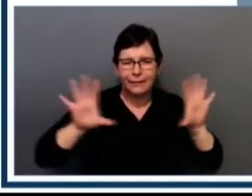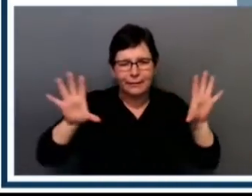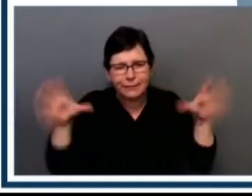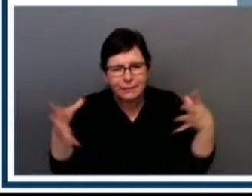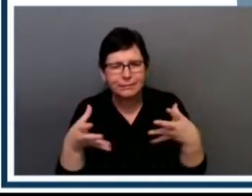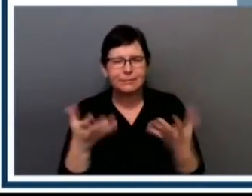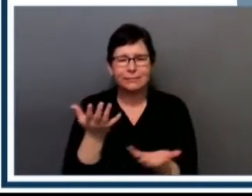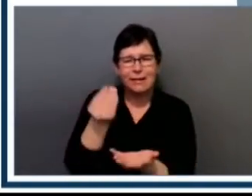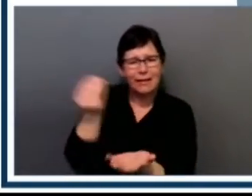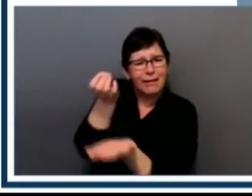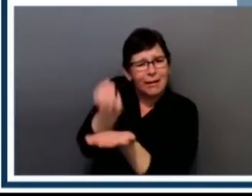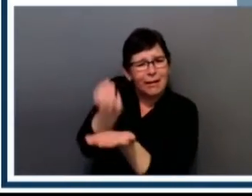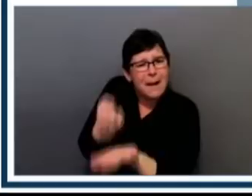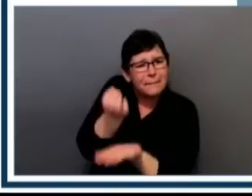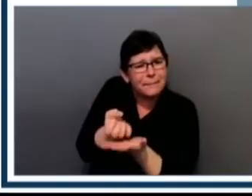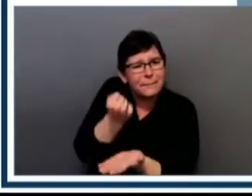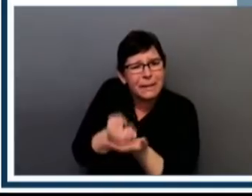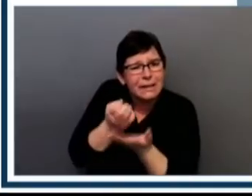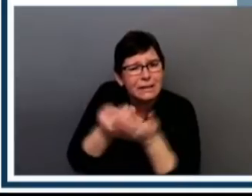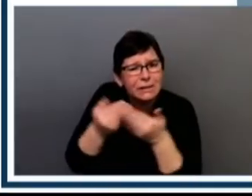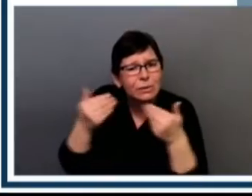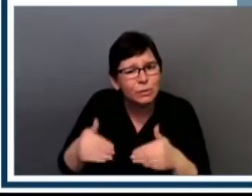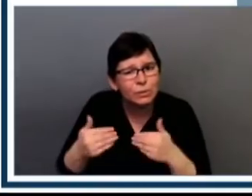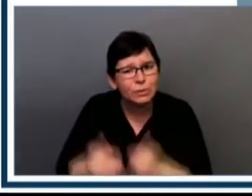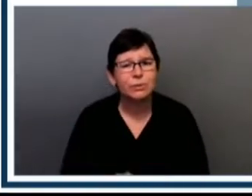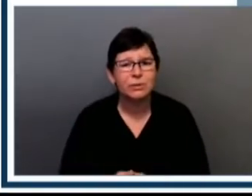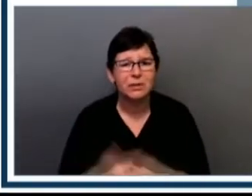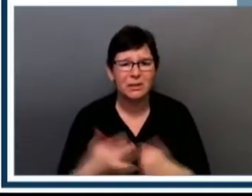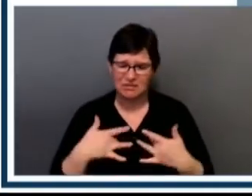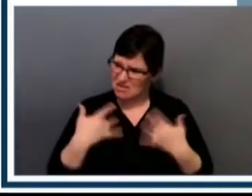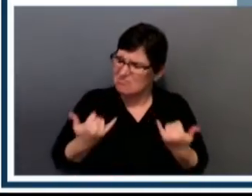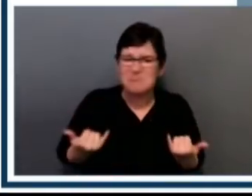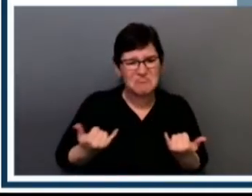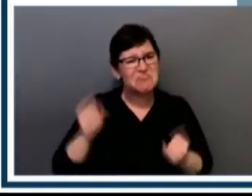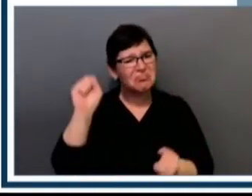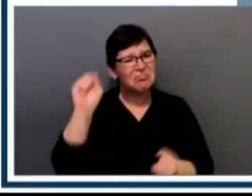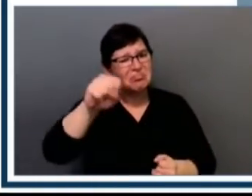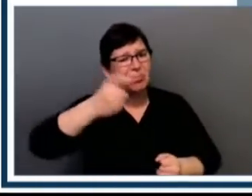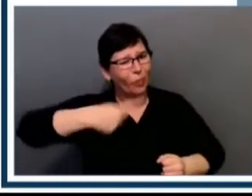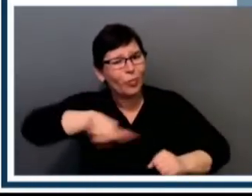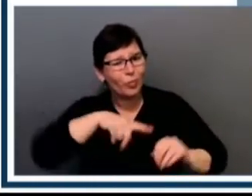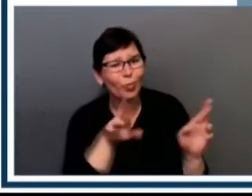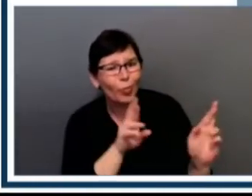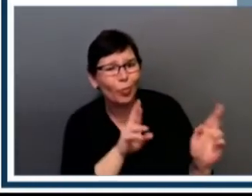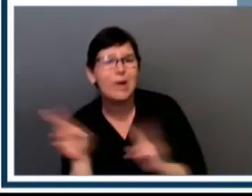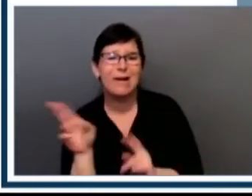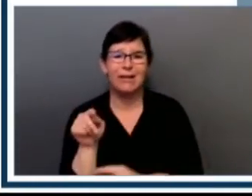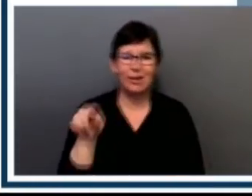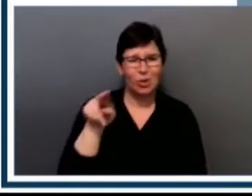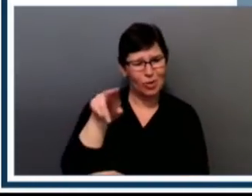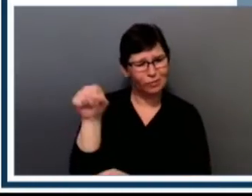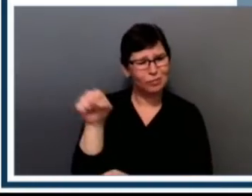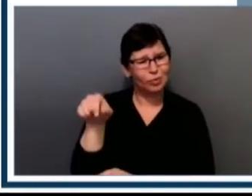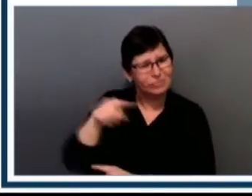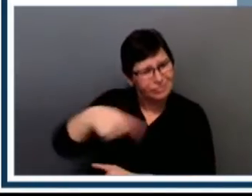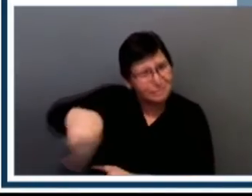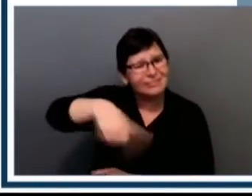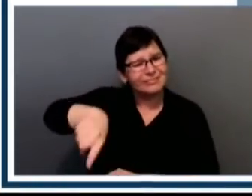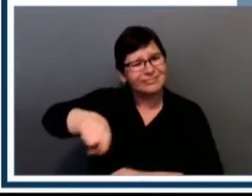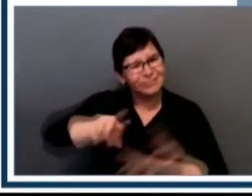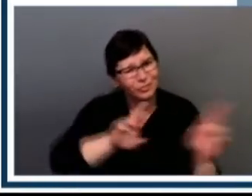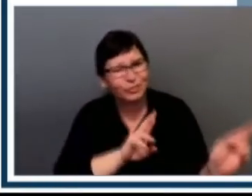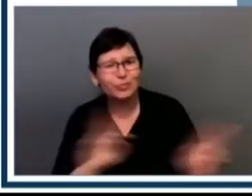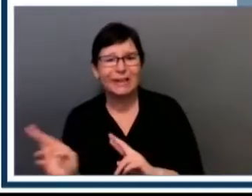to manage COVID. Big things like contact tracing, testing, restrictions, and vaccines that have set Nova Scotia apart